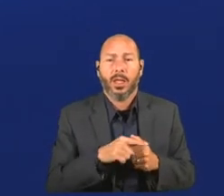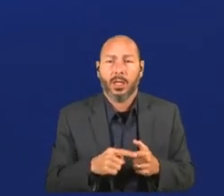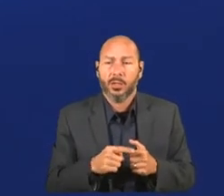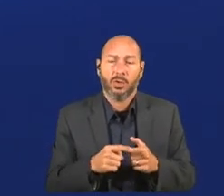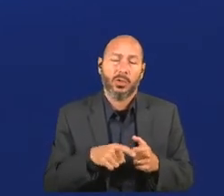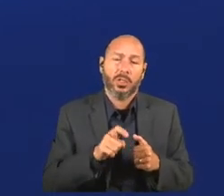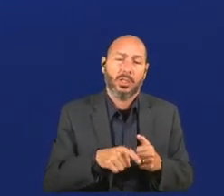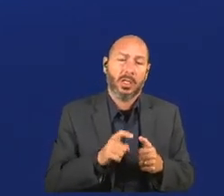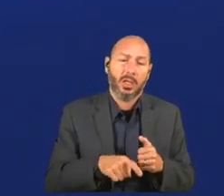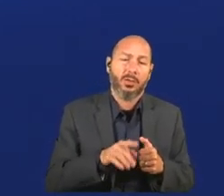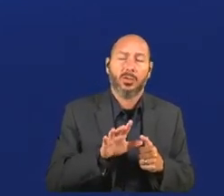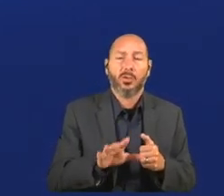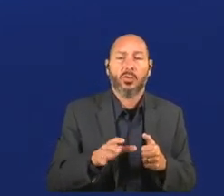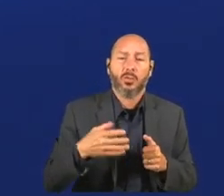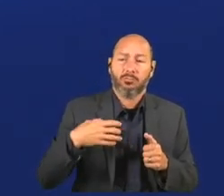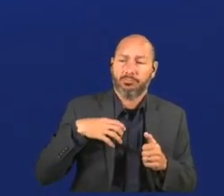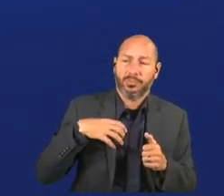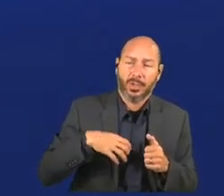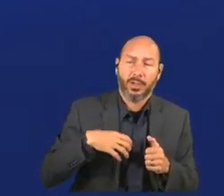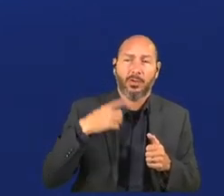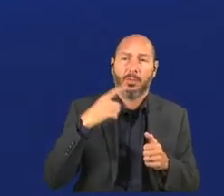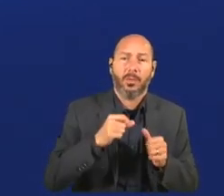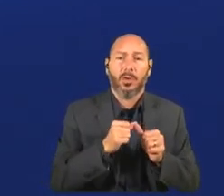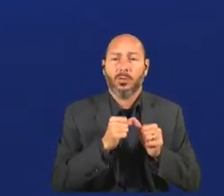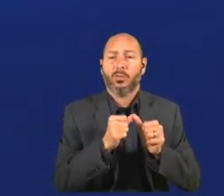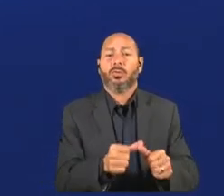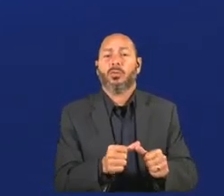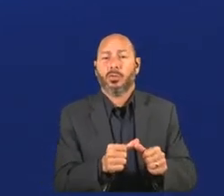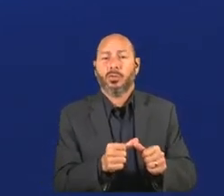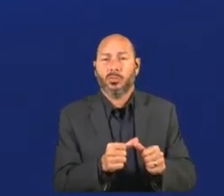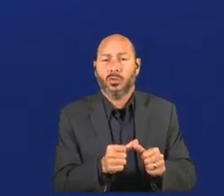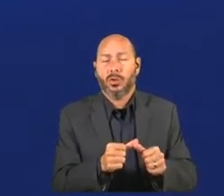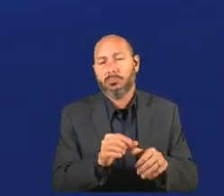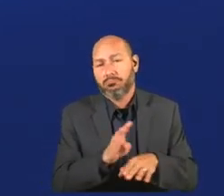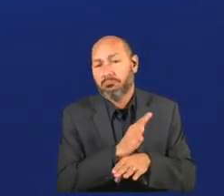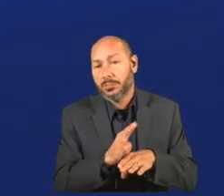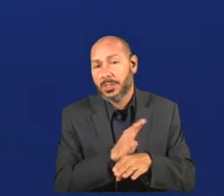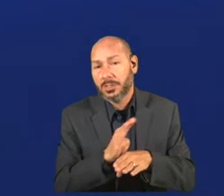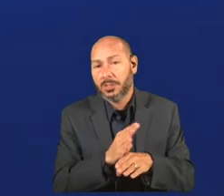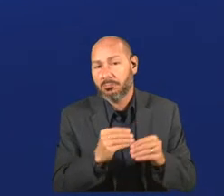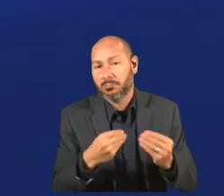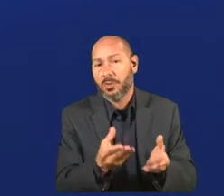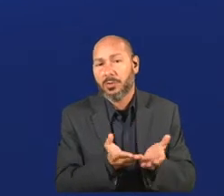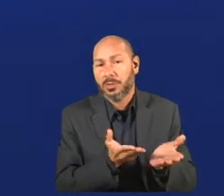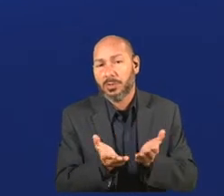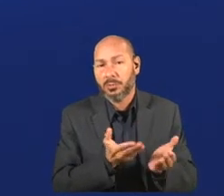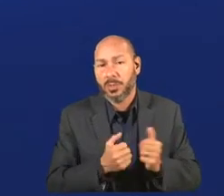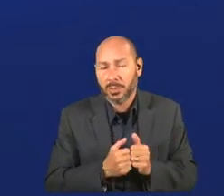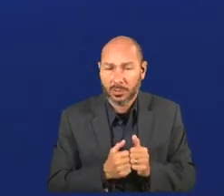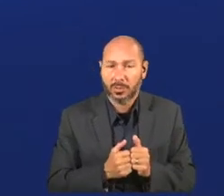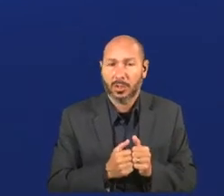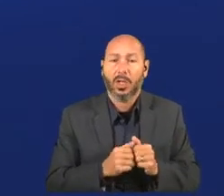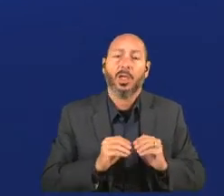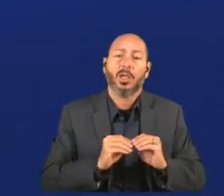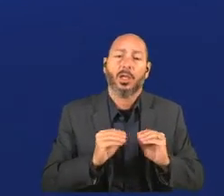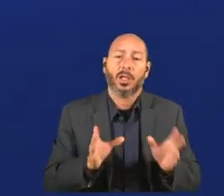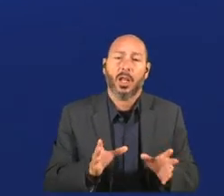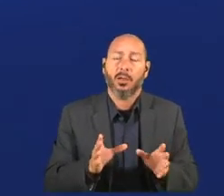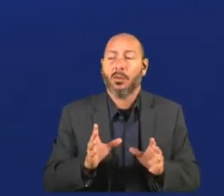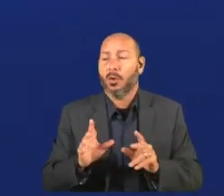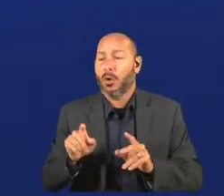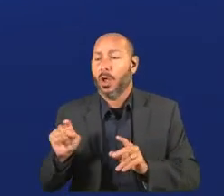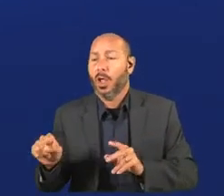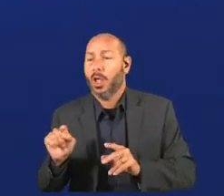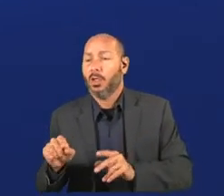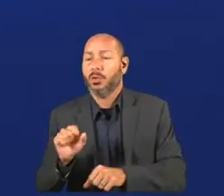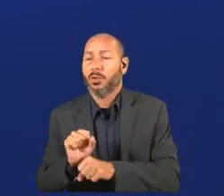business. And they might gravitate towards the program or the payer that actually pays them the most, which can create then imbalance